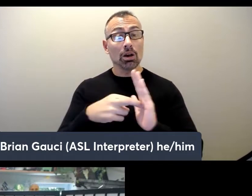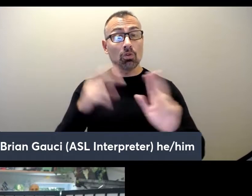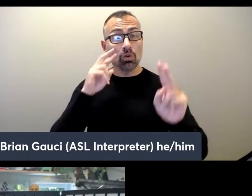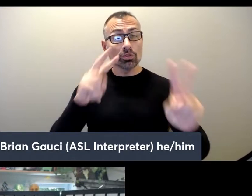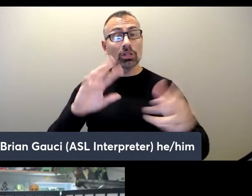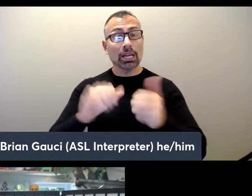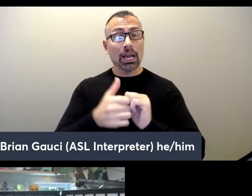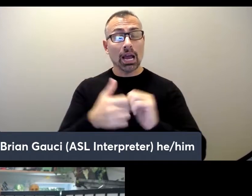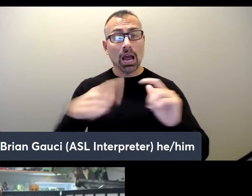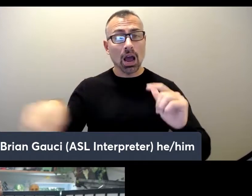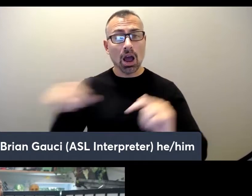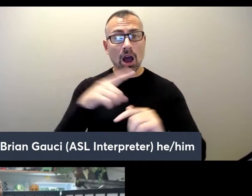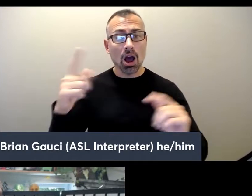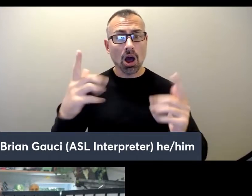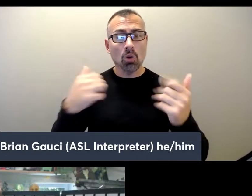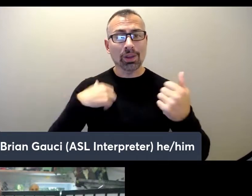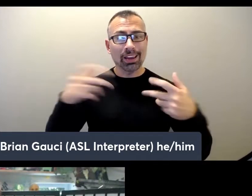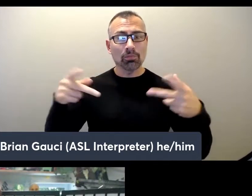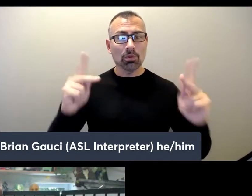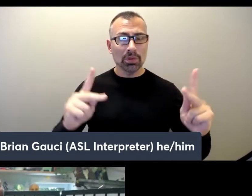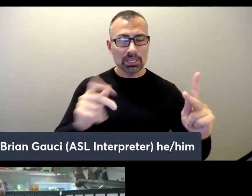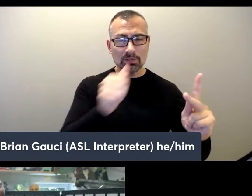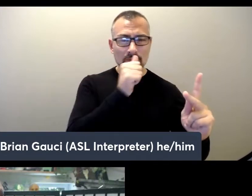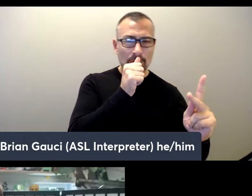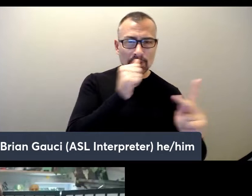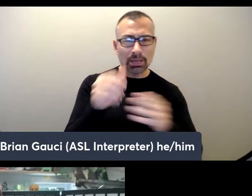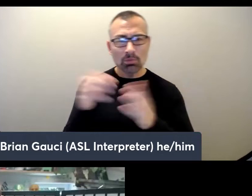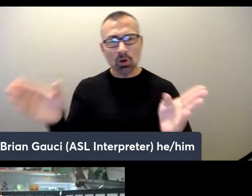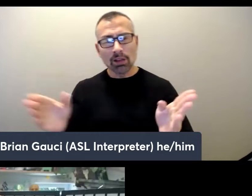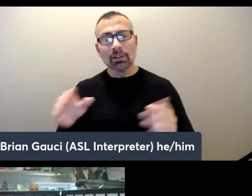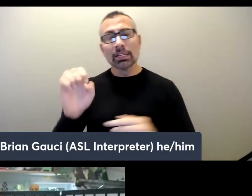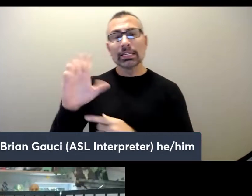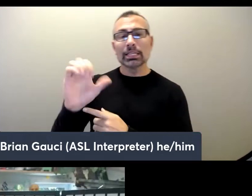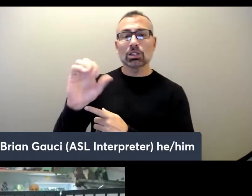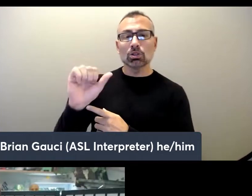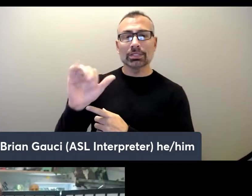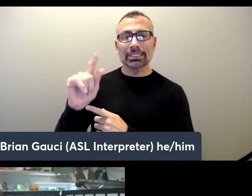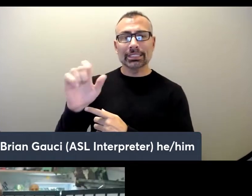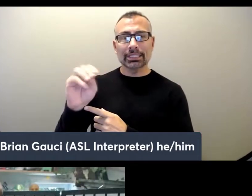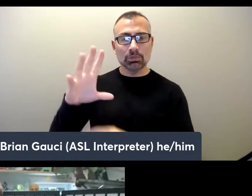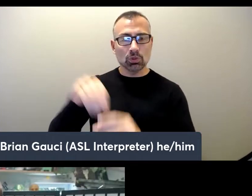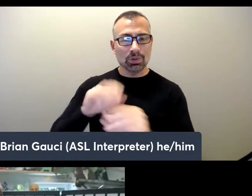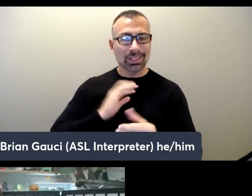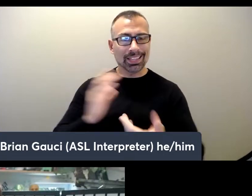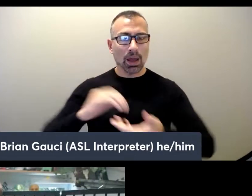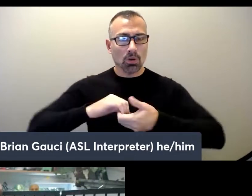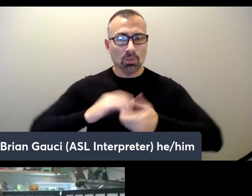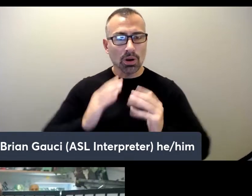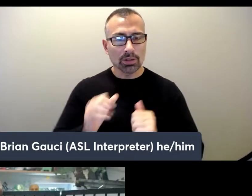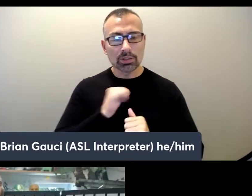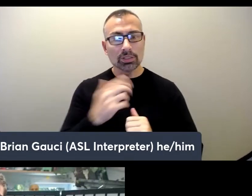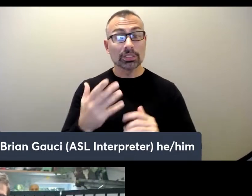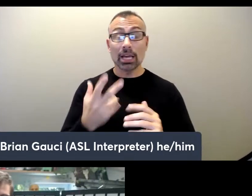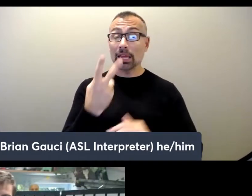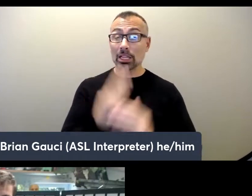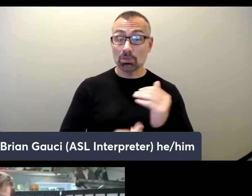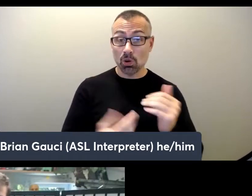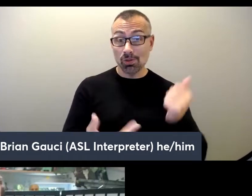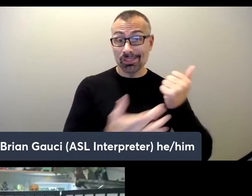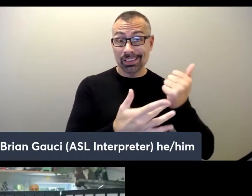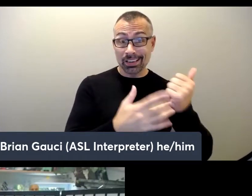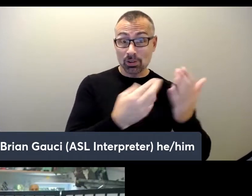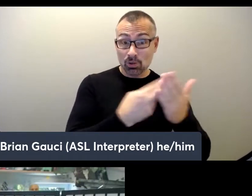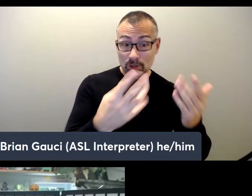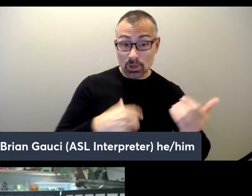public permissionless as well as private and permission ecosystems, really through our partners. And that's both through technical resources and partnerships, as well as business and